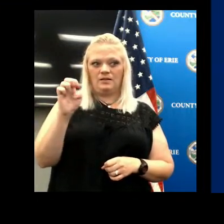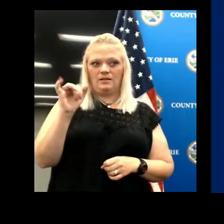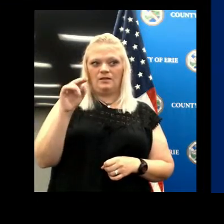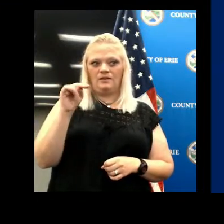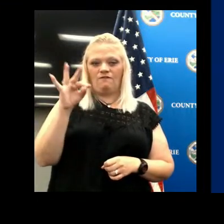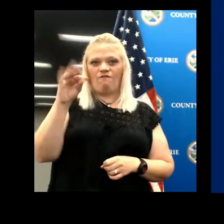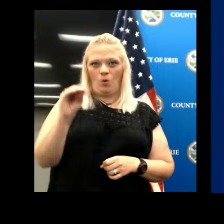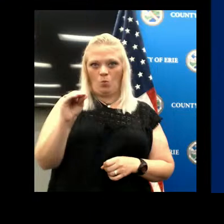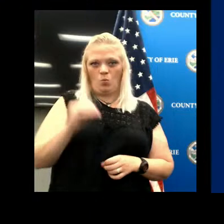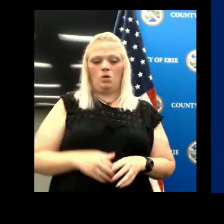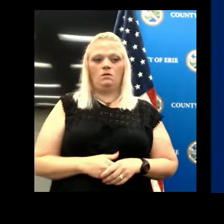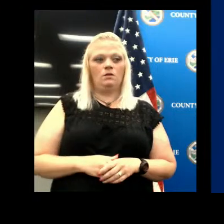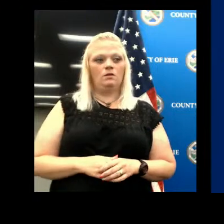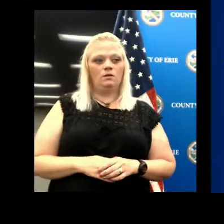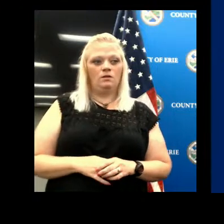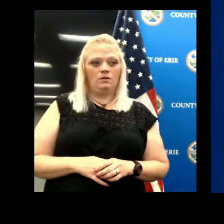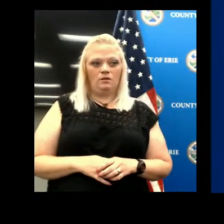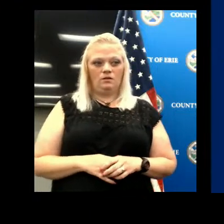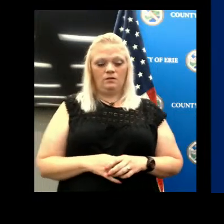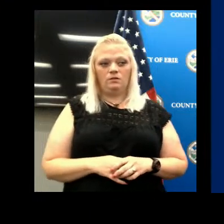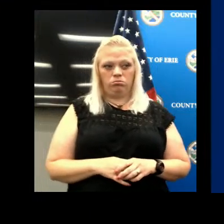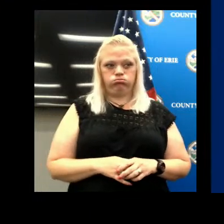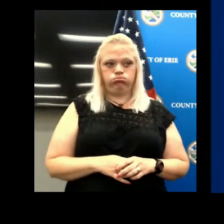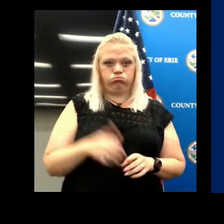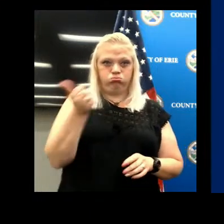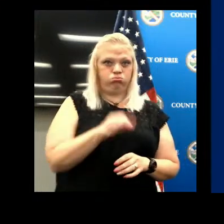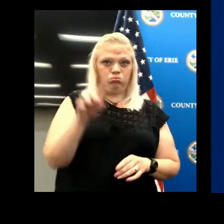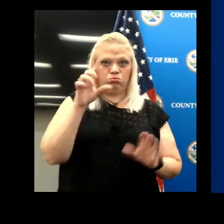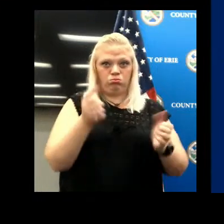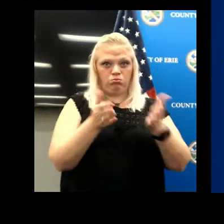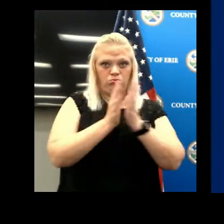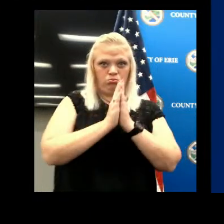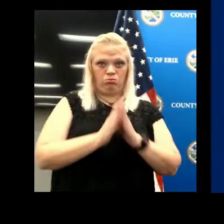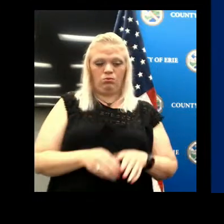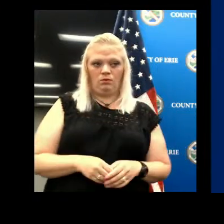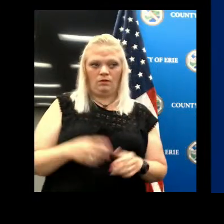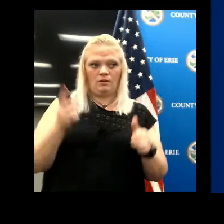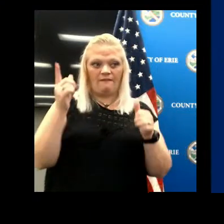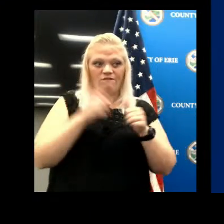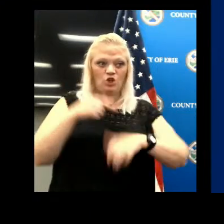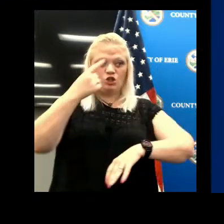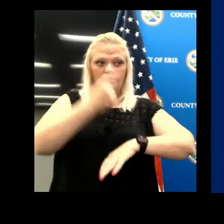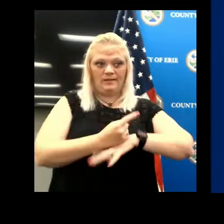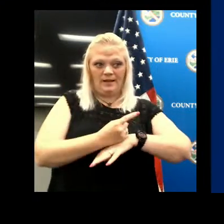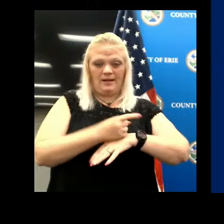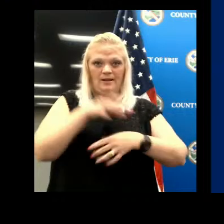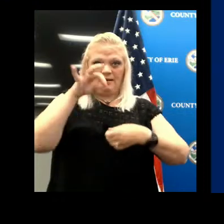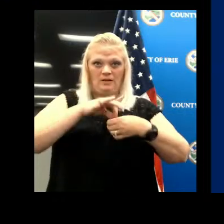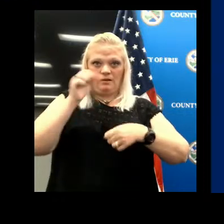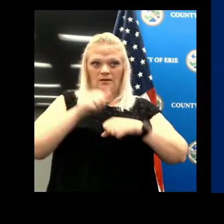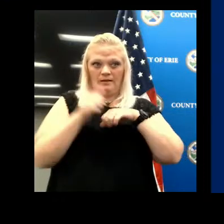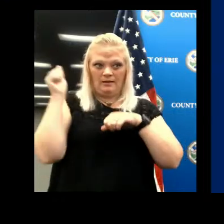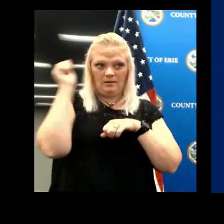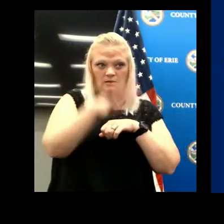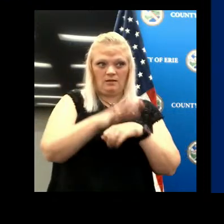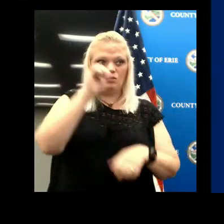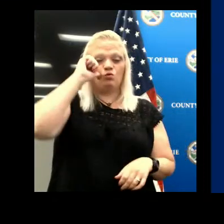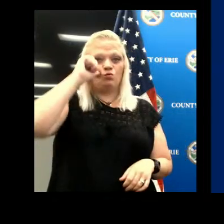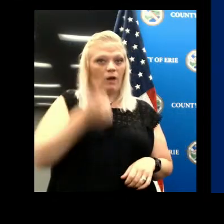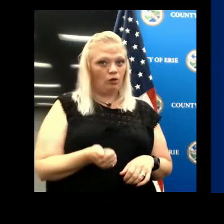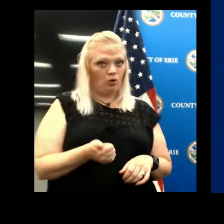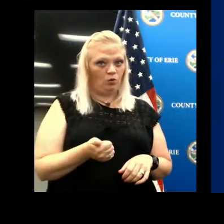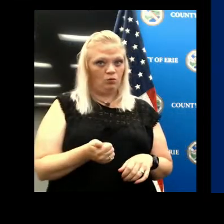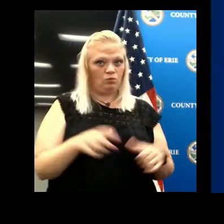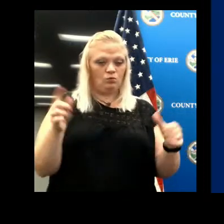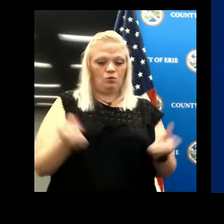elections.erie.gov/absentee info. So anyone can request it. The first day that the ballots could be sent out is actually tomorrow. So a